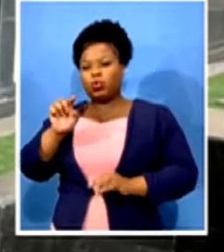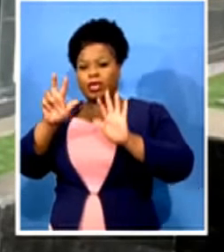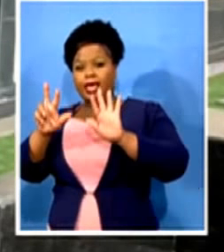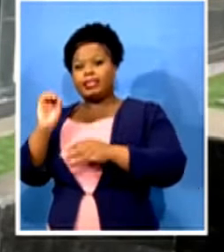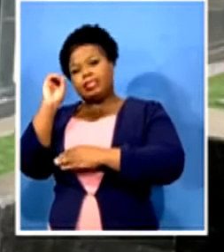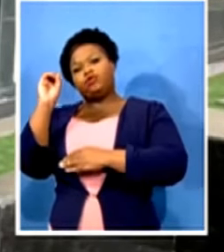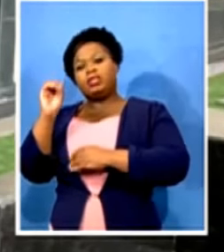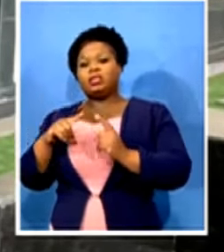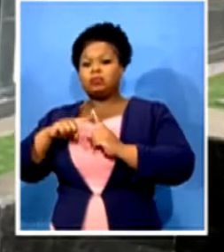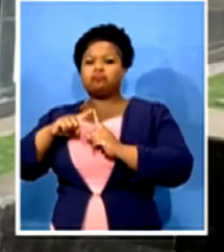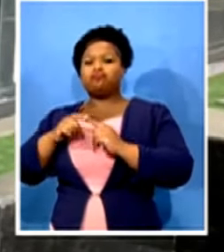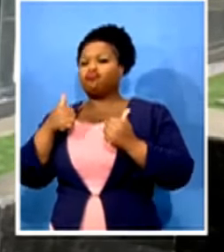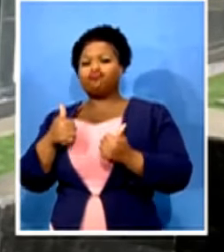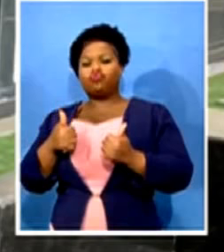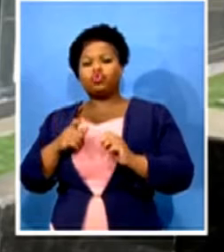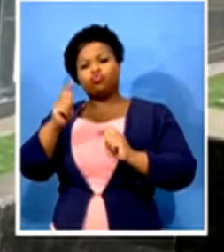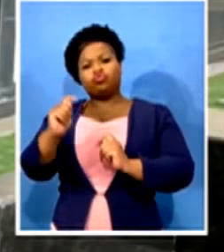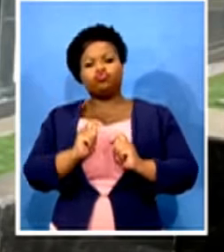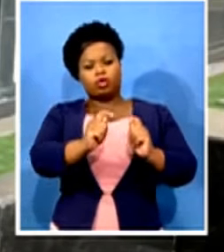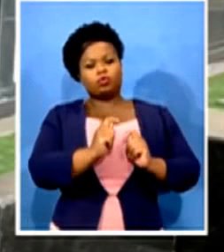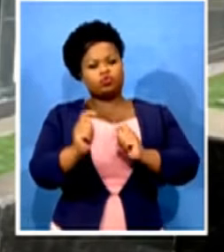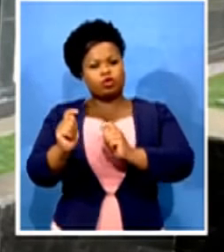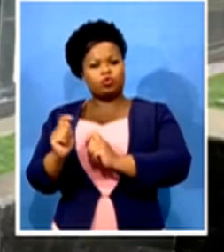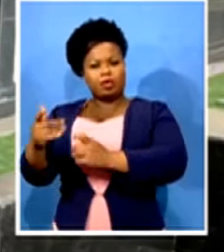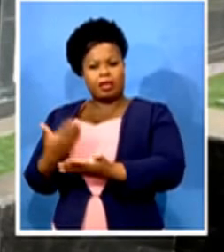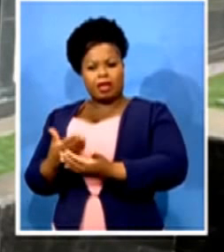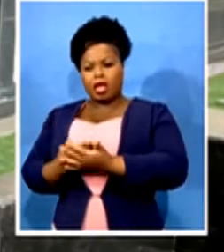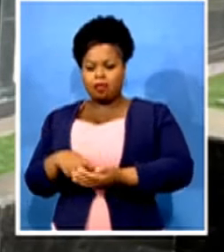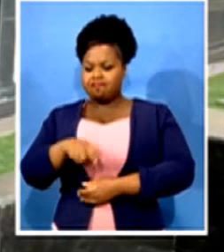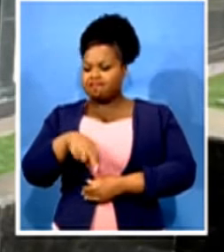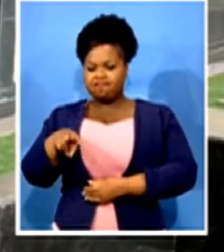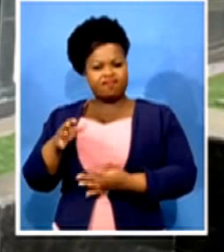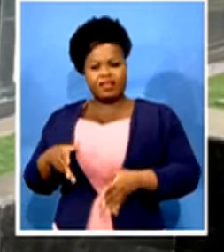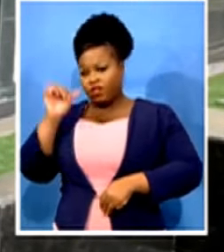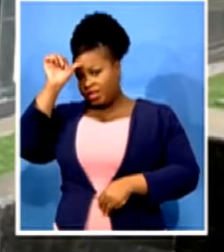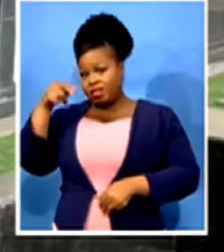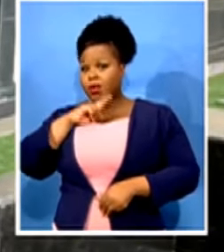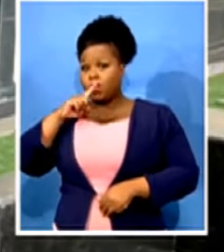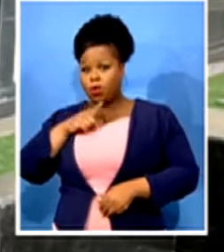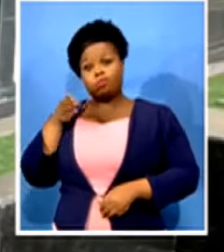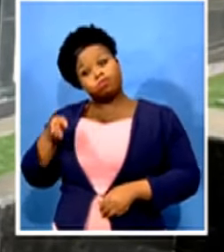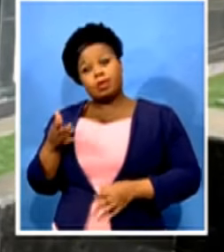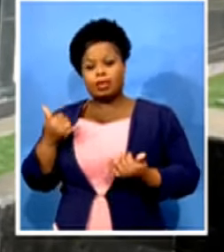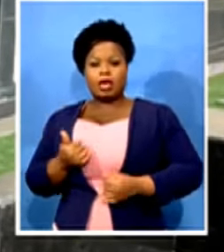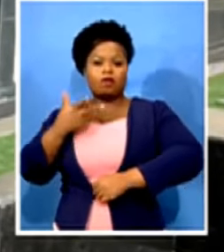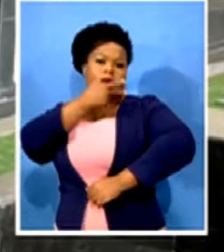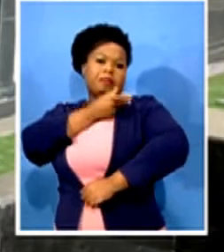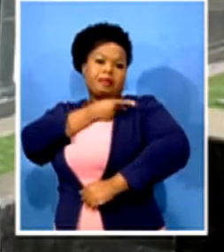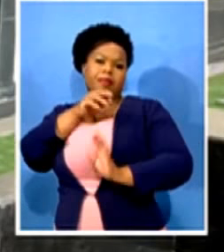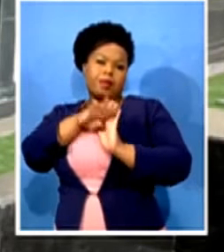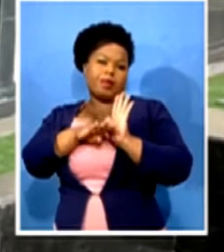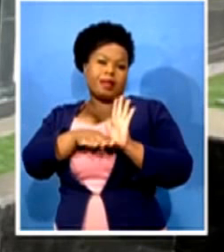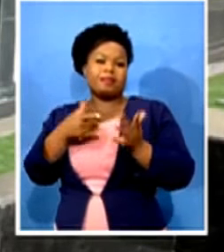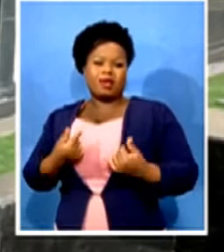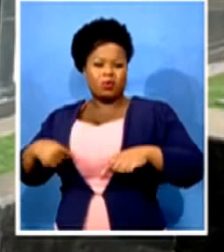transported to different parts of the country, which works for India because that's what the existing immunization program and the logistical system